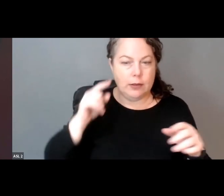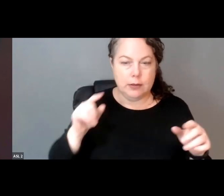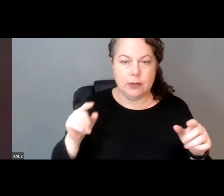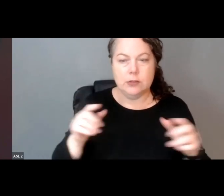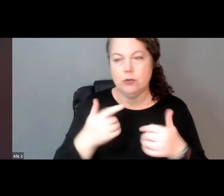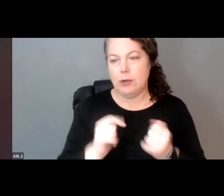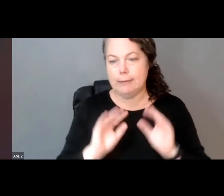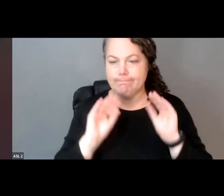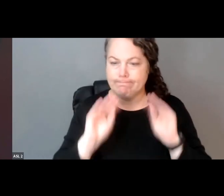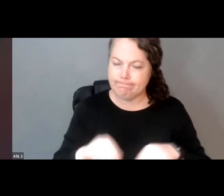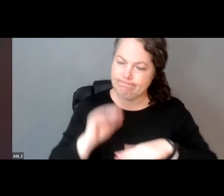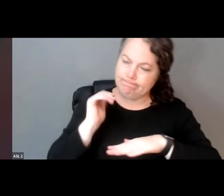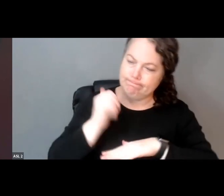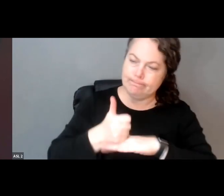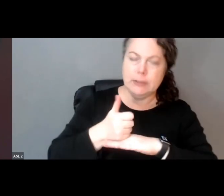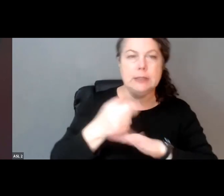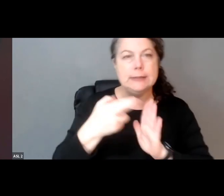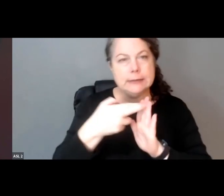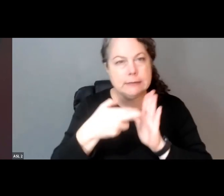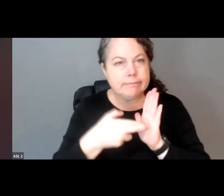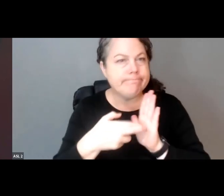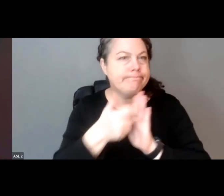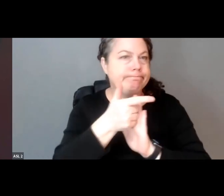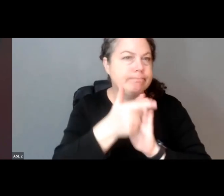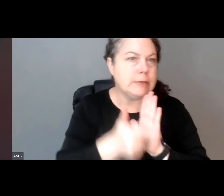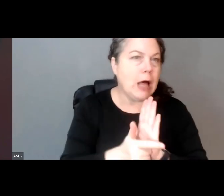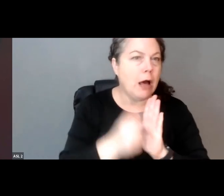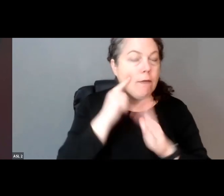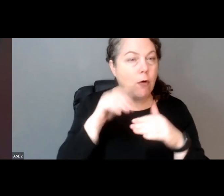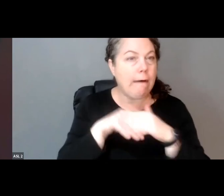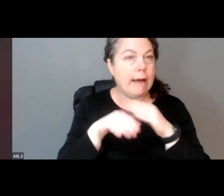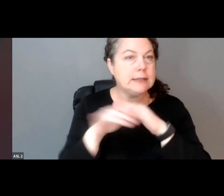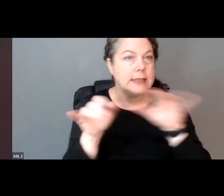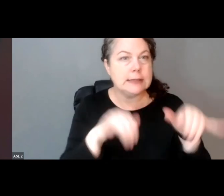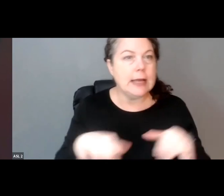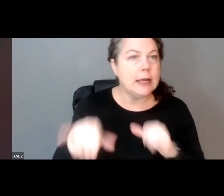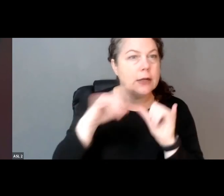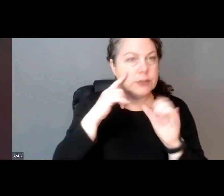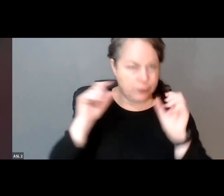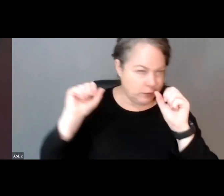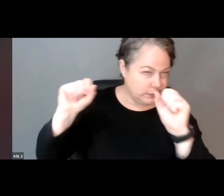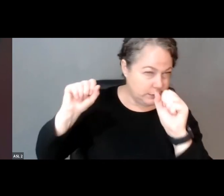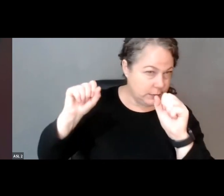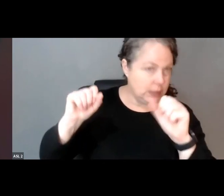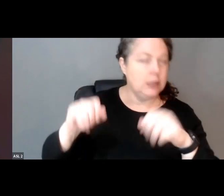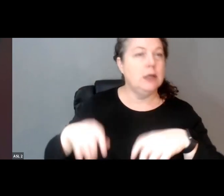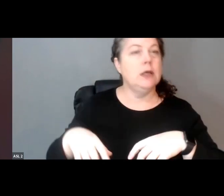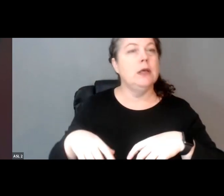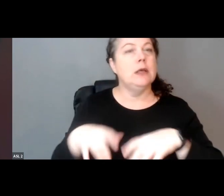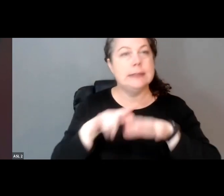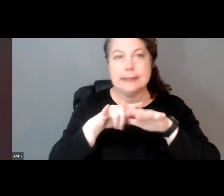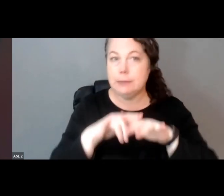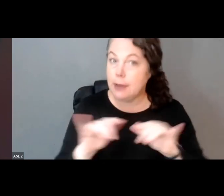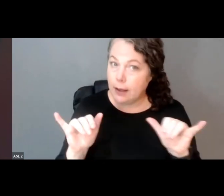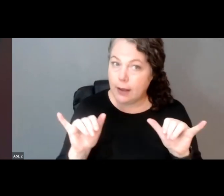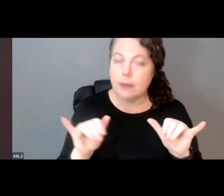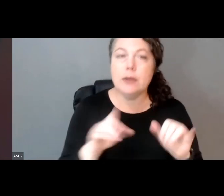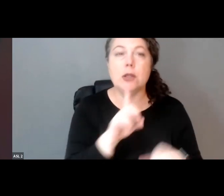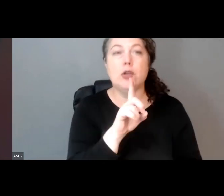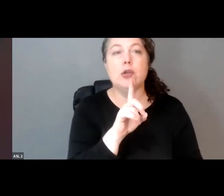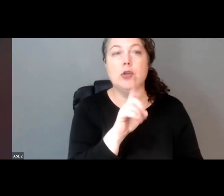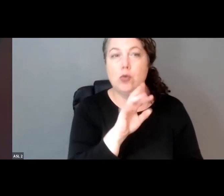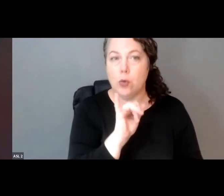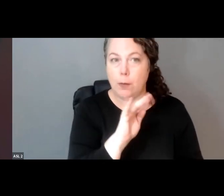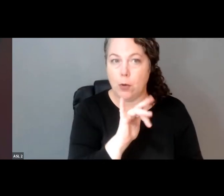regulations requiring accessibility standards for exercise and fitness equipment, as well as durable medical